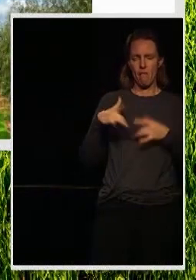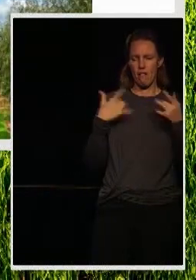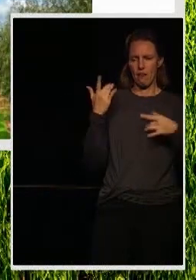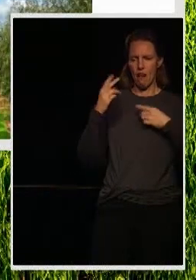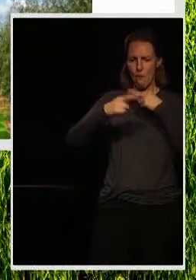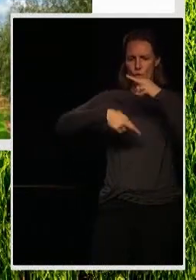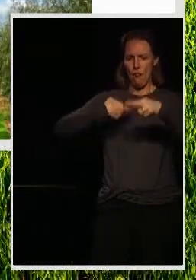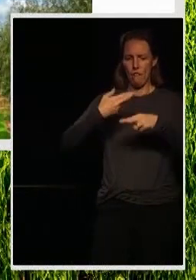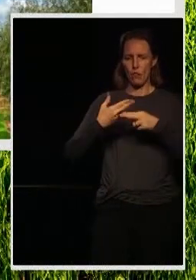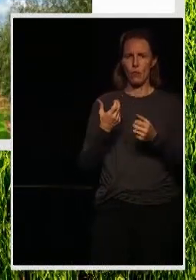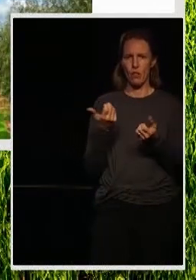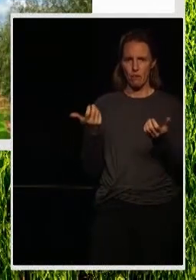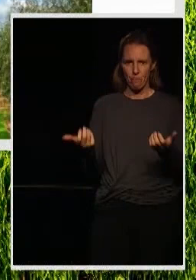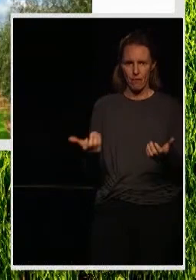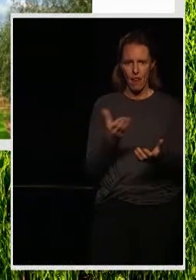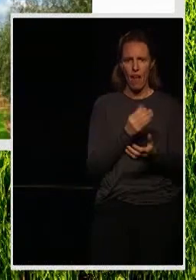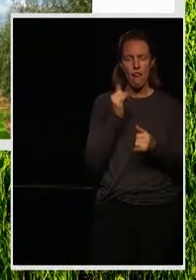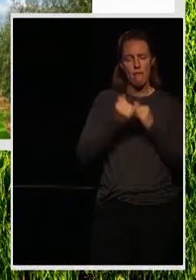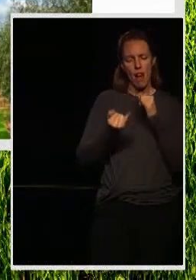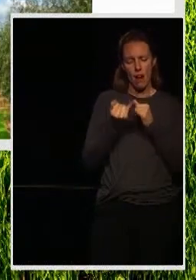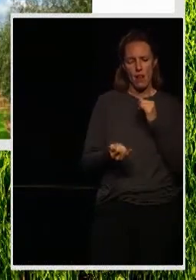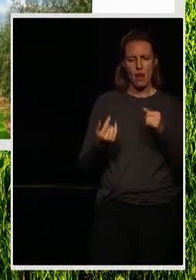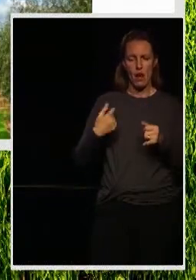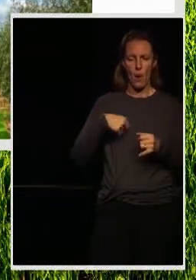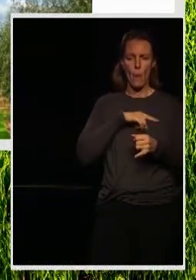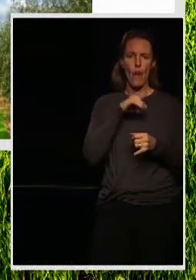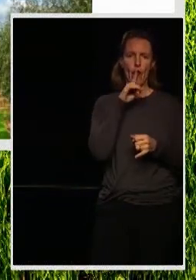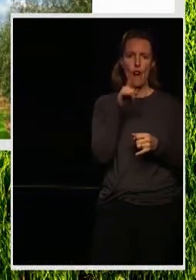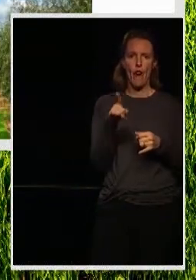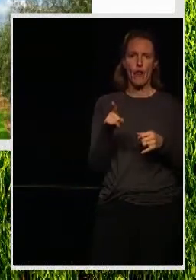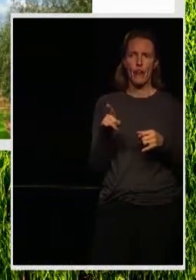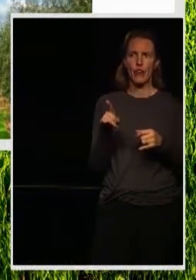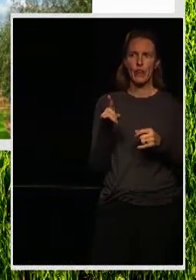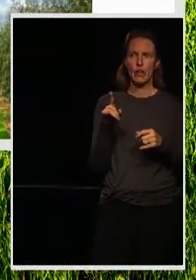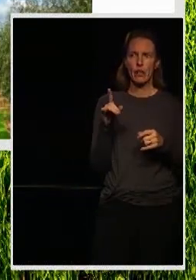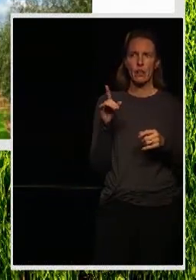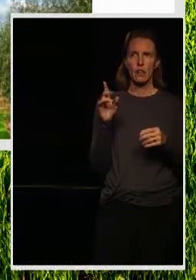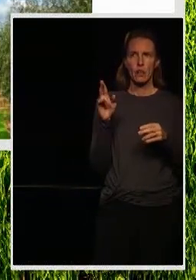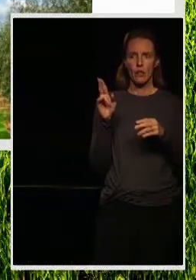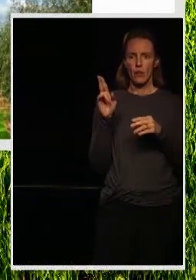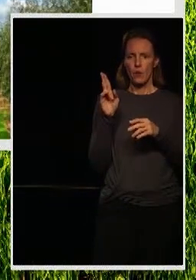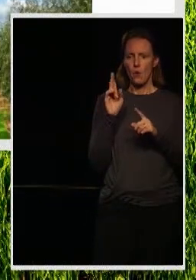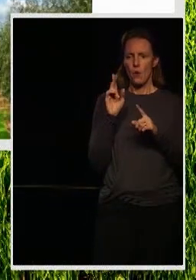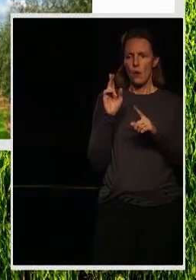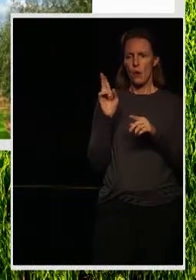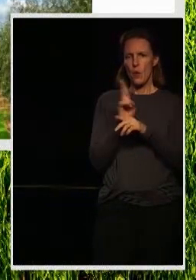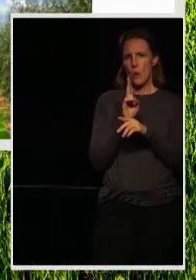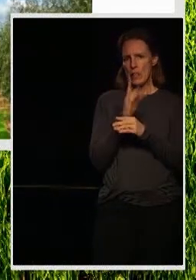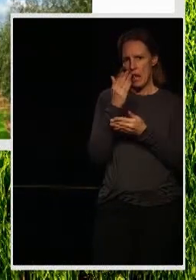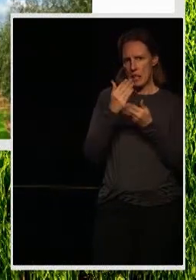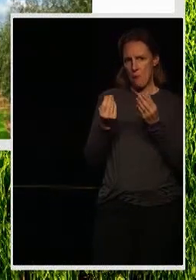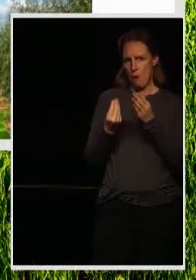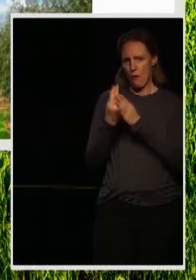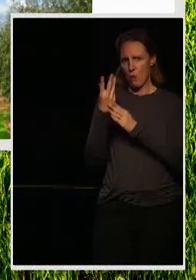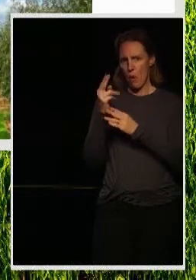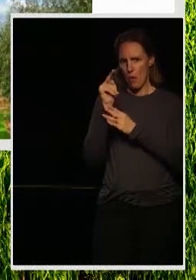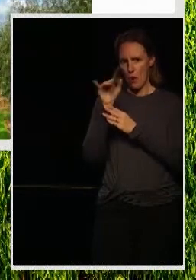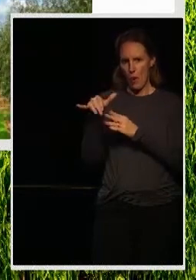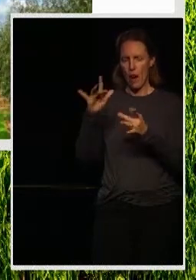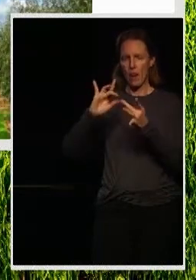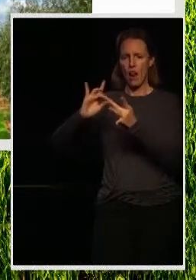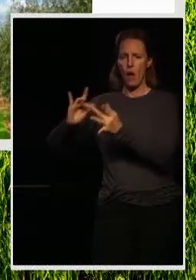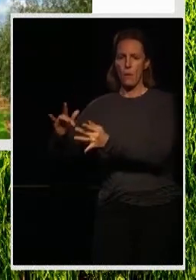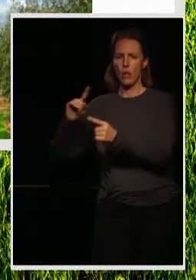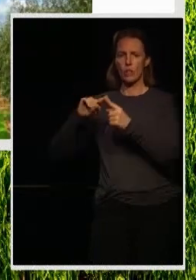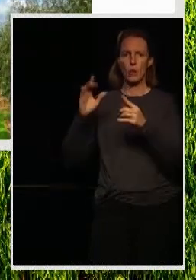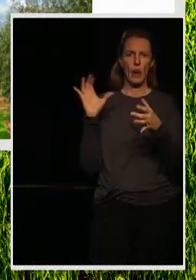of agriculture. And finally, we're going to use some of the Grow New York's network to connect